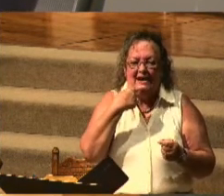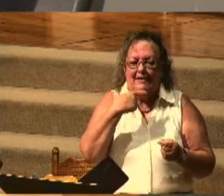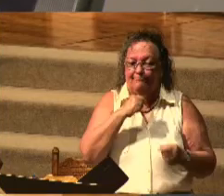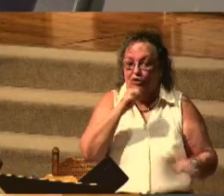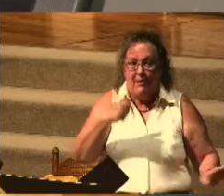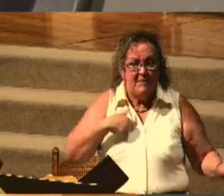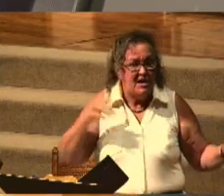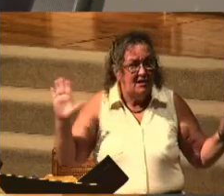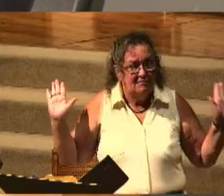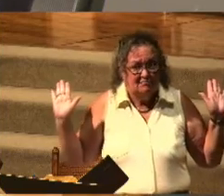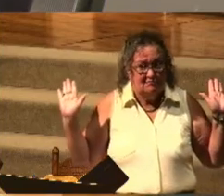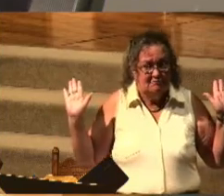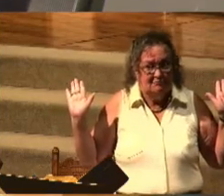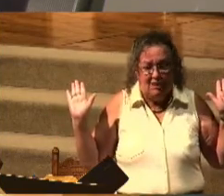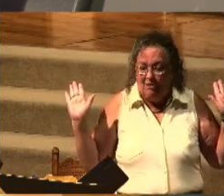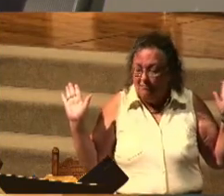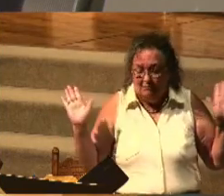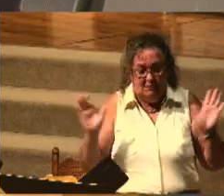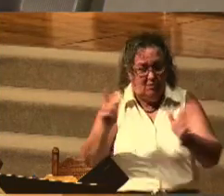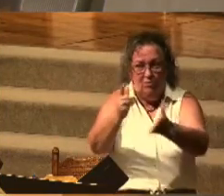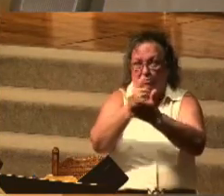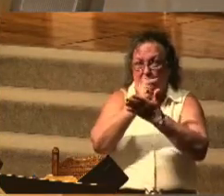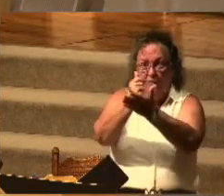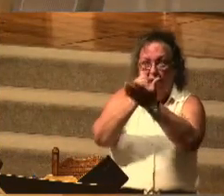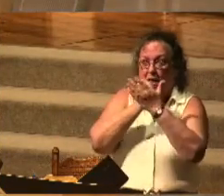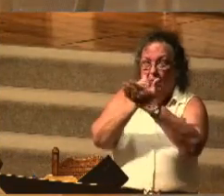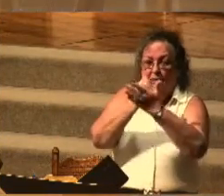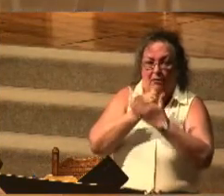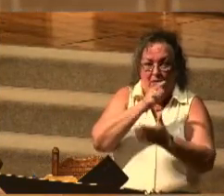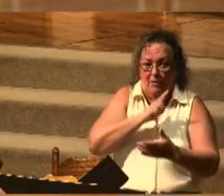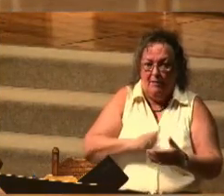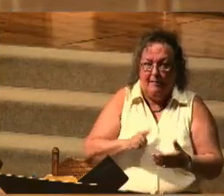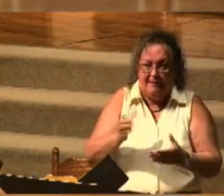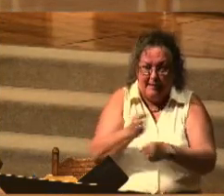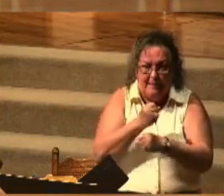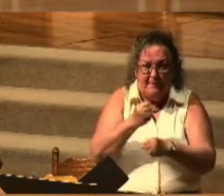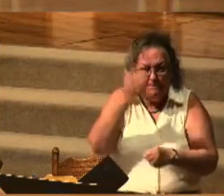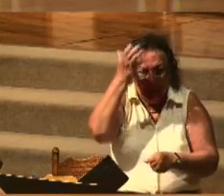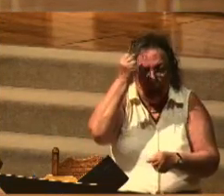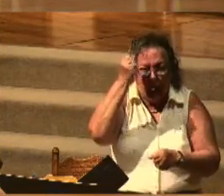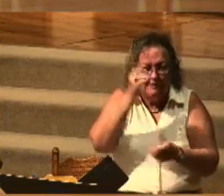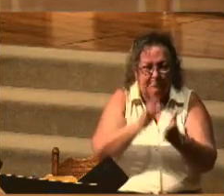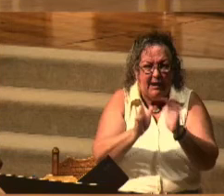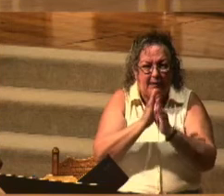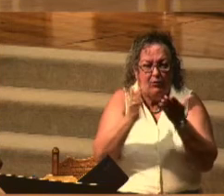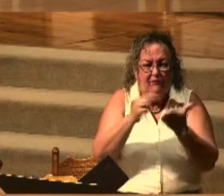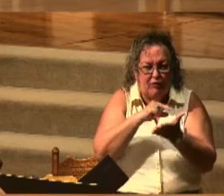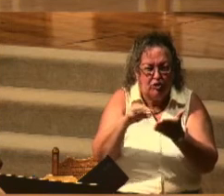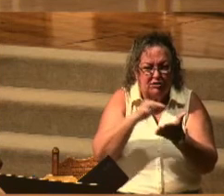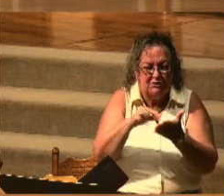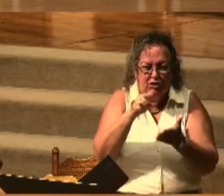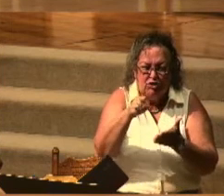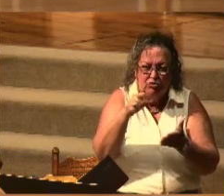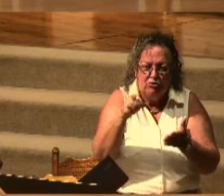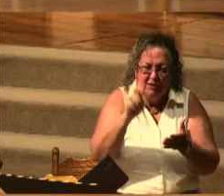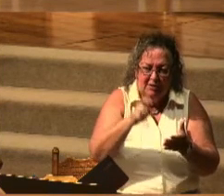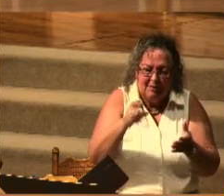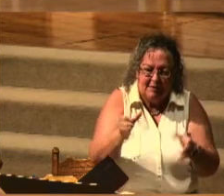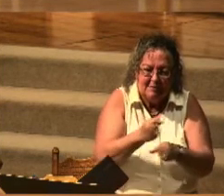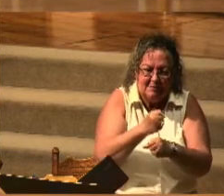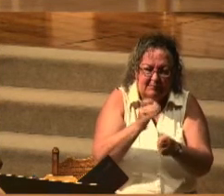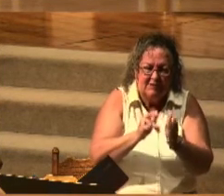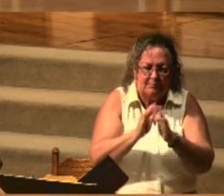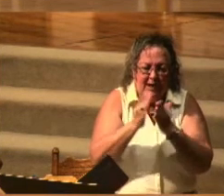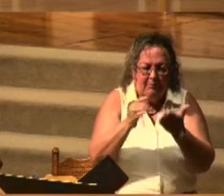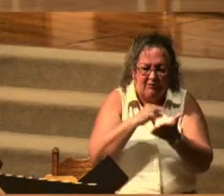me. Lord, help me. And get some verses. That's what I told that lady this afternoon. I said, you need to get some of these verses I'm